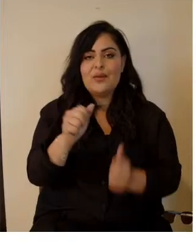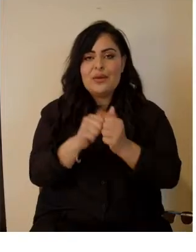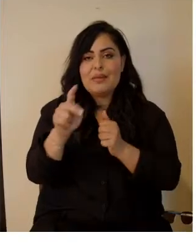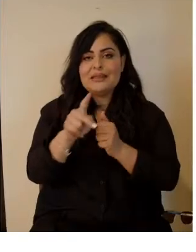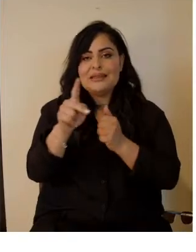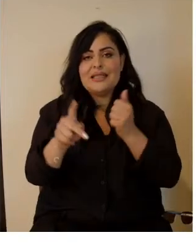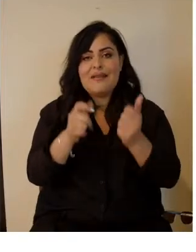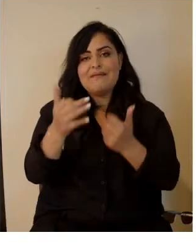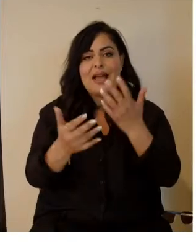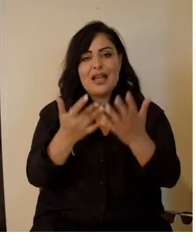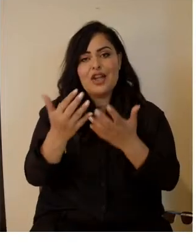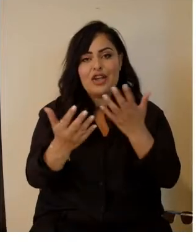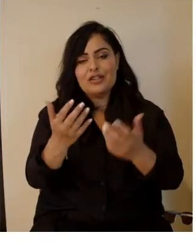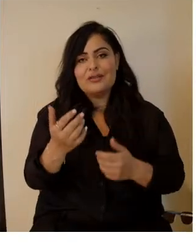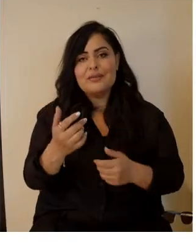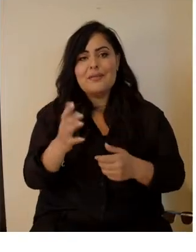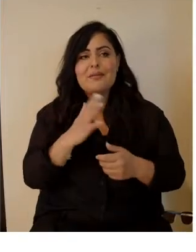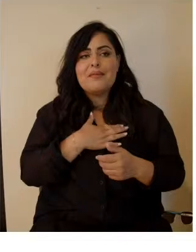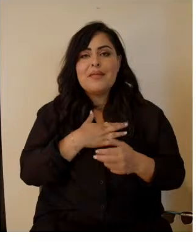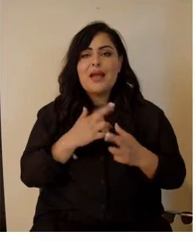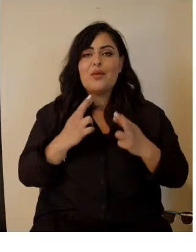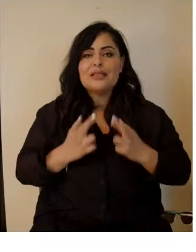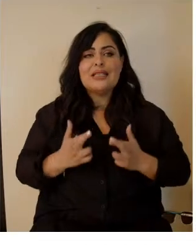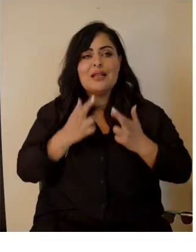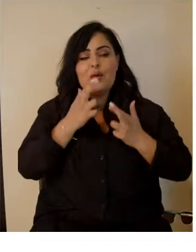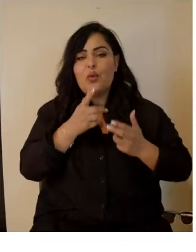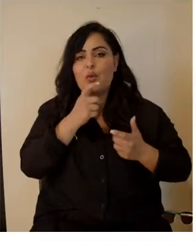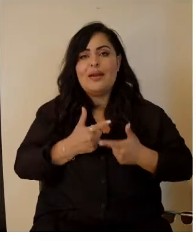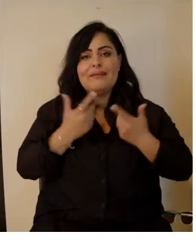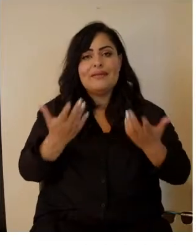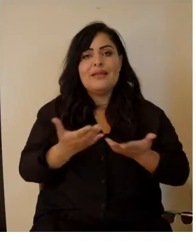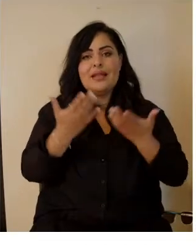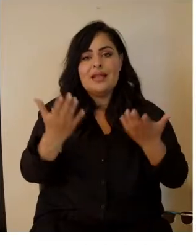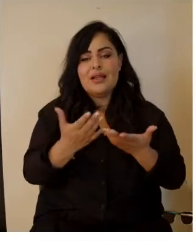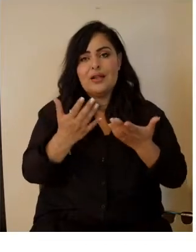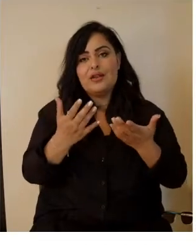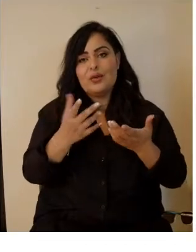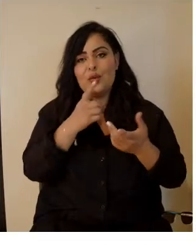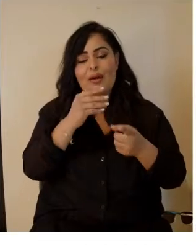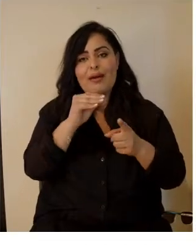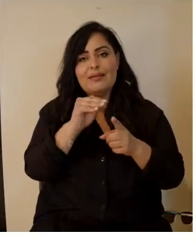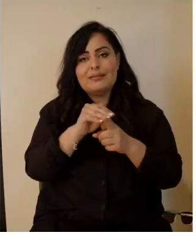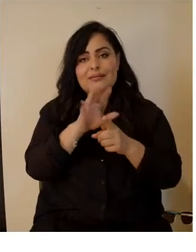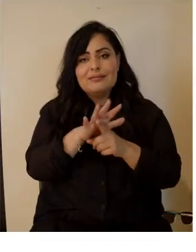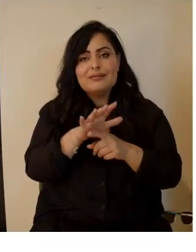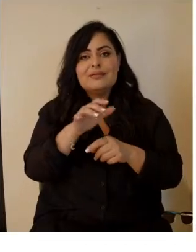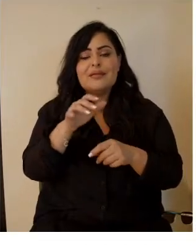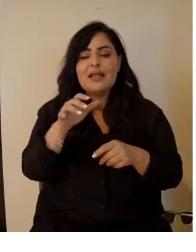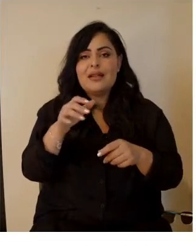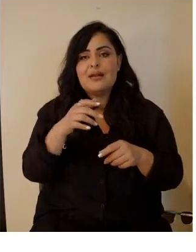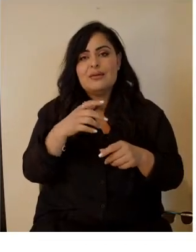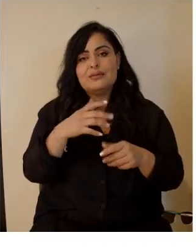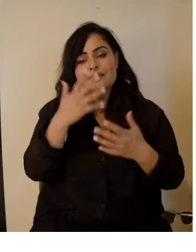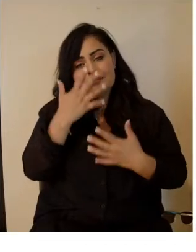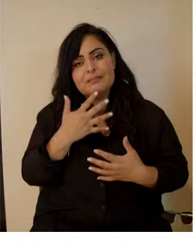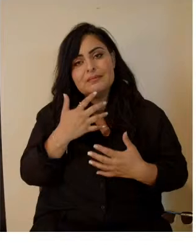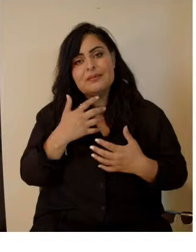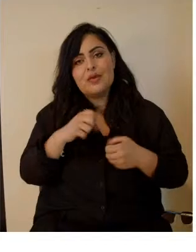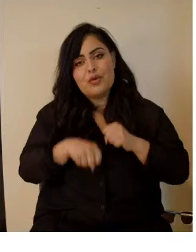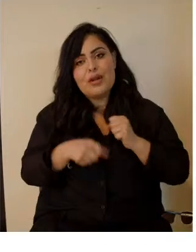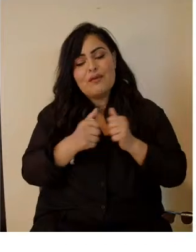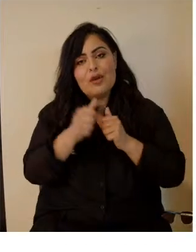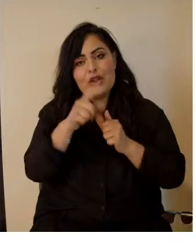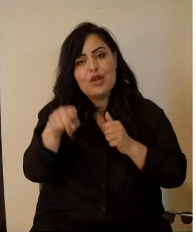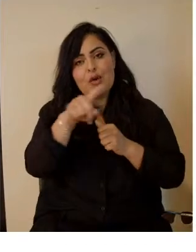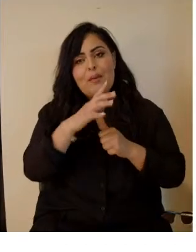For my Pasadena residents that were impacted by this fire, we grieve with you. My team and I are working around the clock